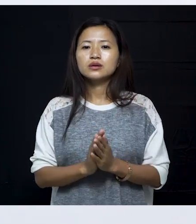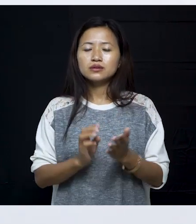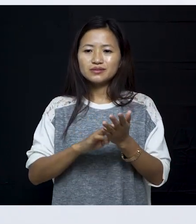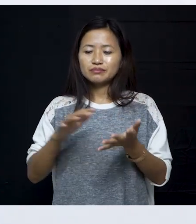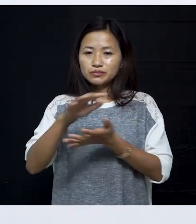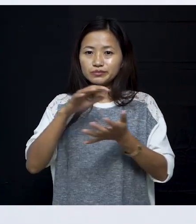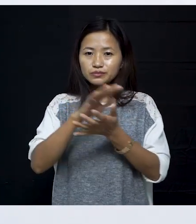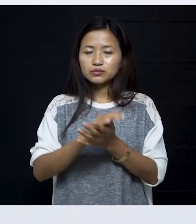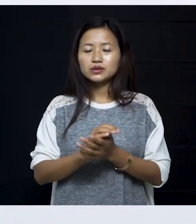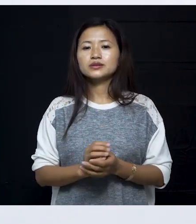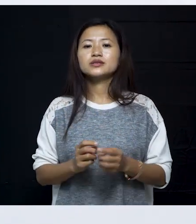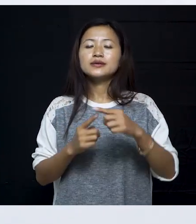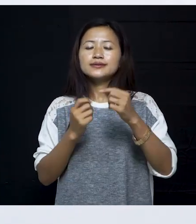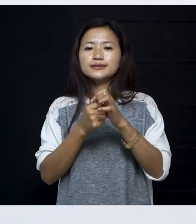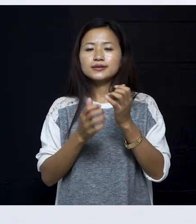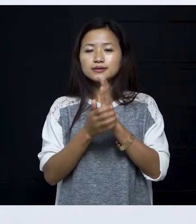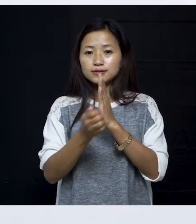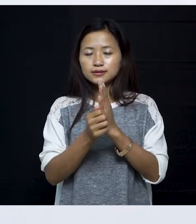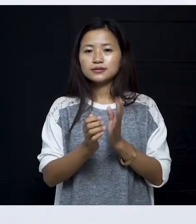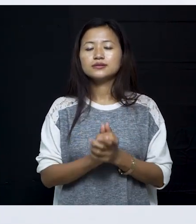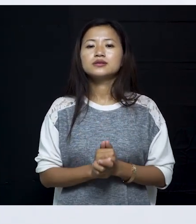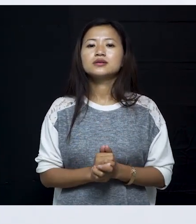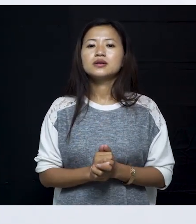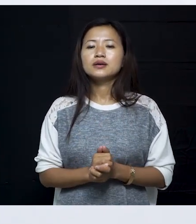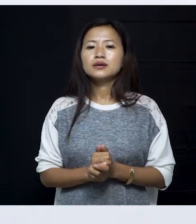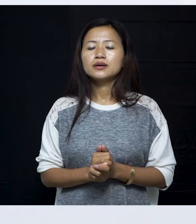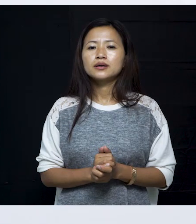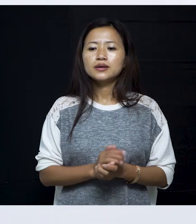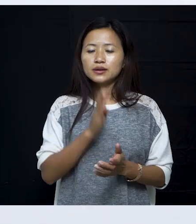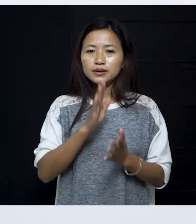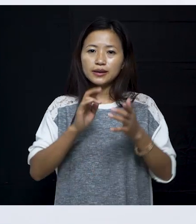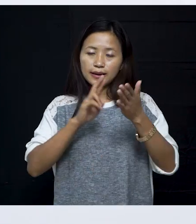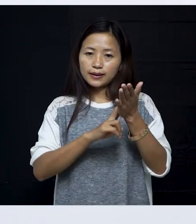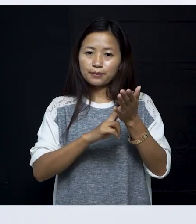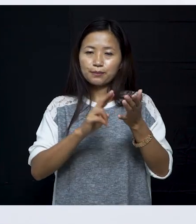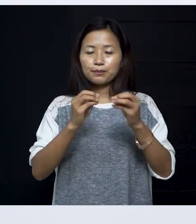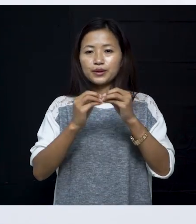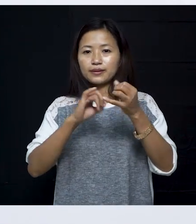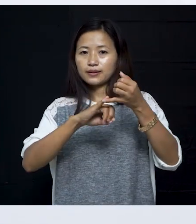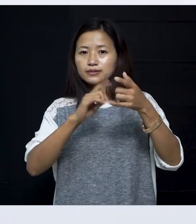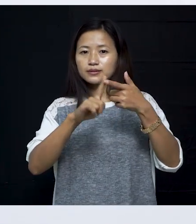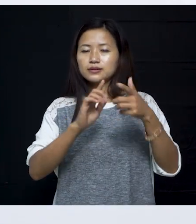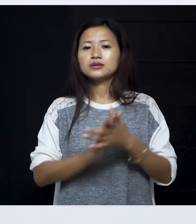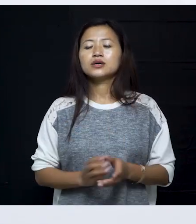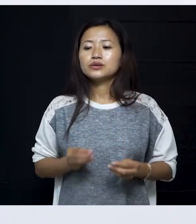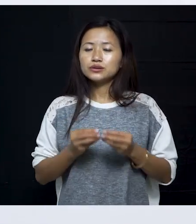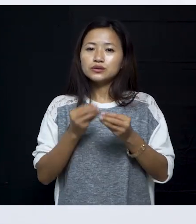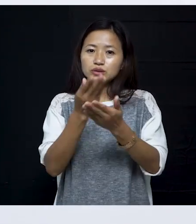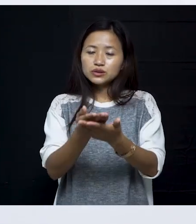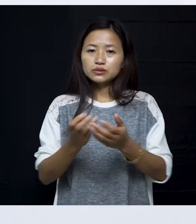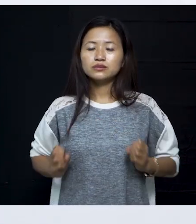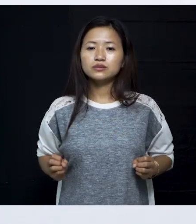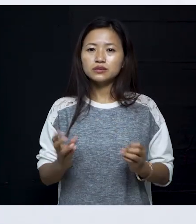course text, and it is by NBSE. So let's say that this is the issuing authority,